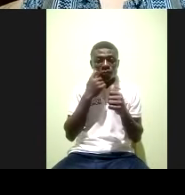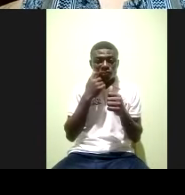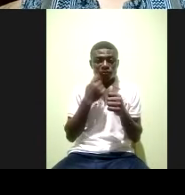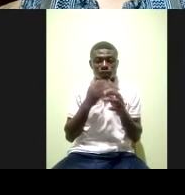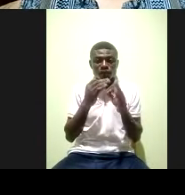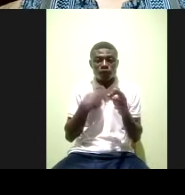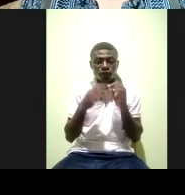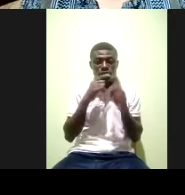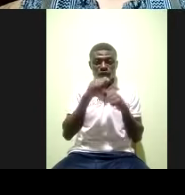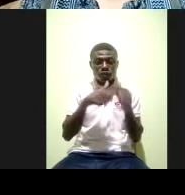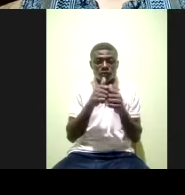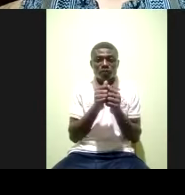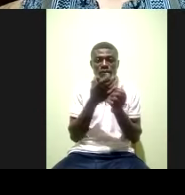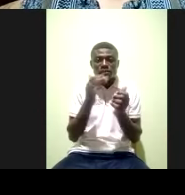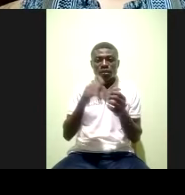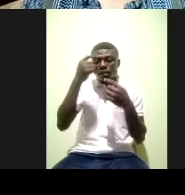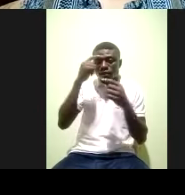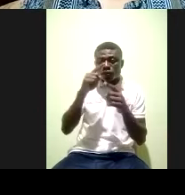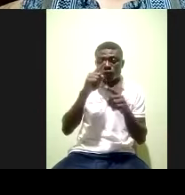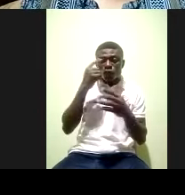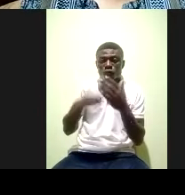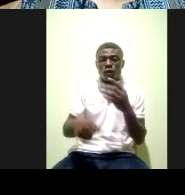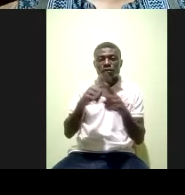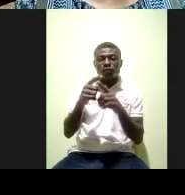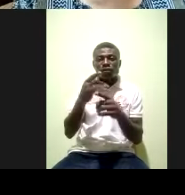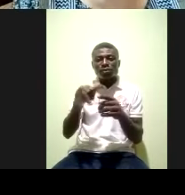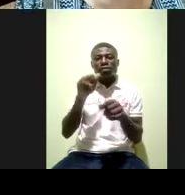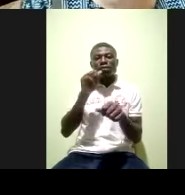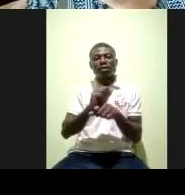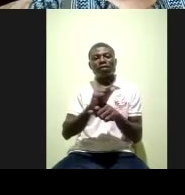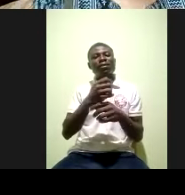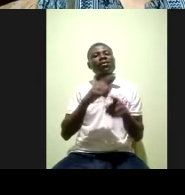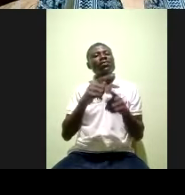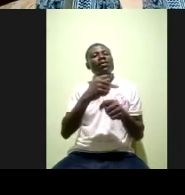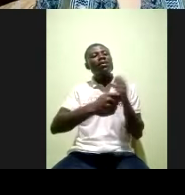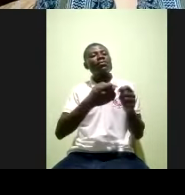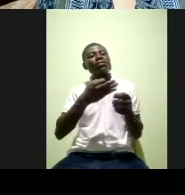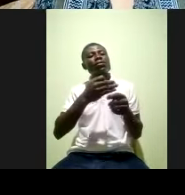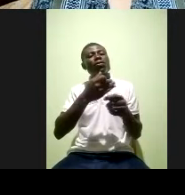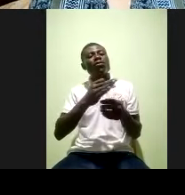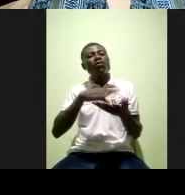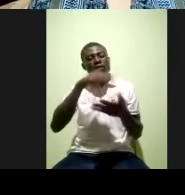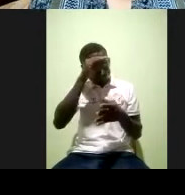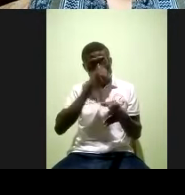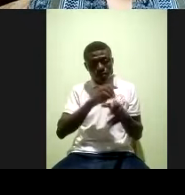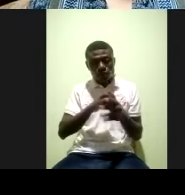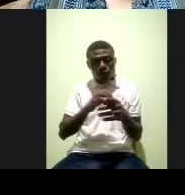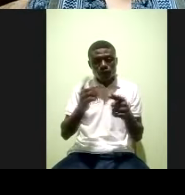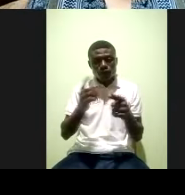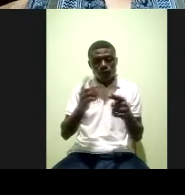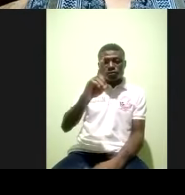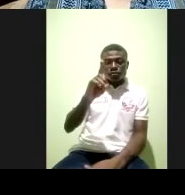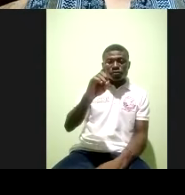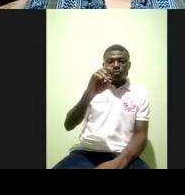a spectrum? So what are the different parts or different types of learning disabilities? Dyslexia,